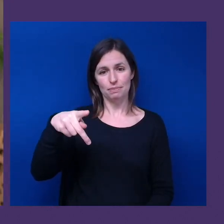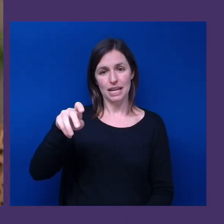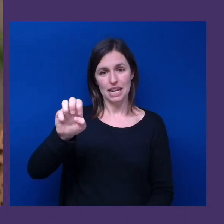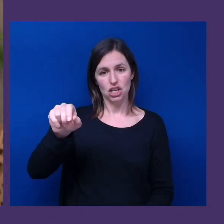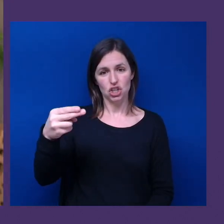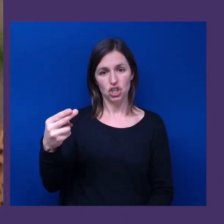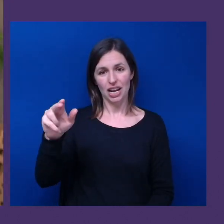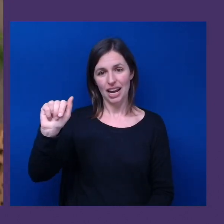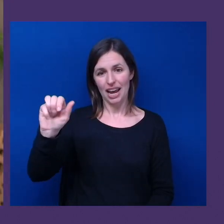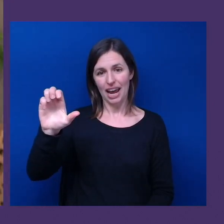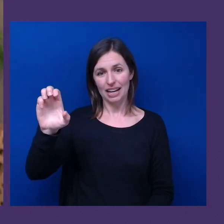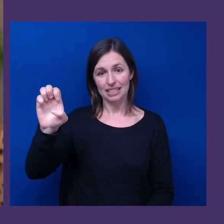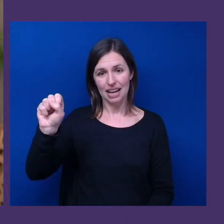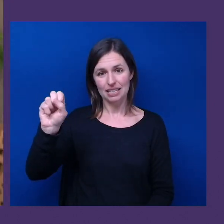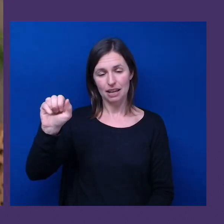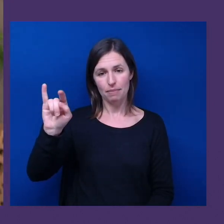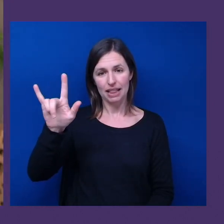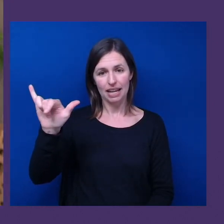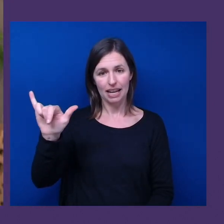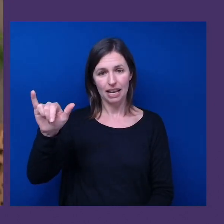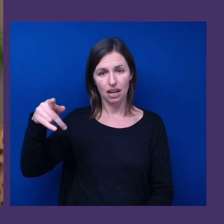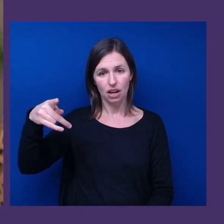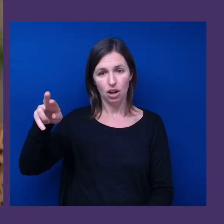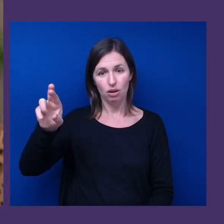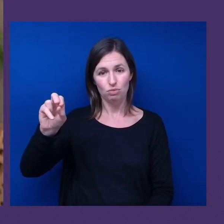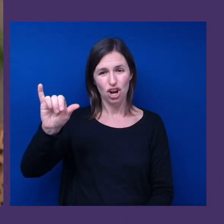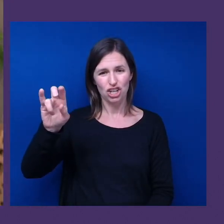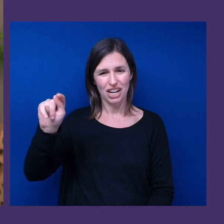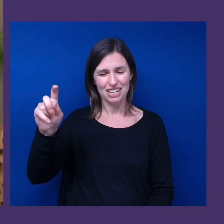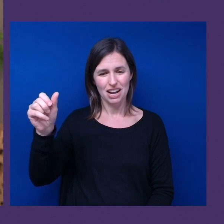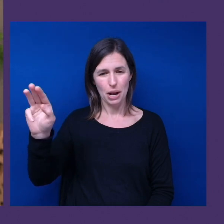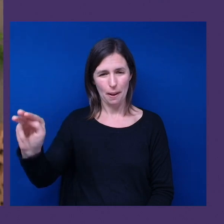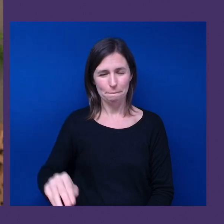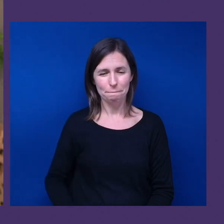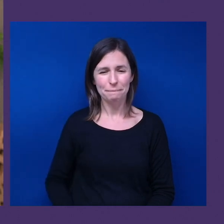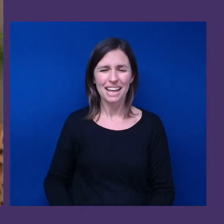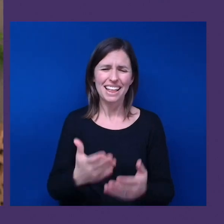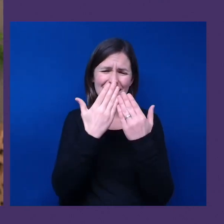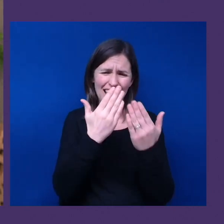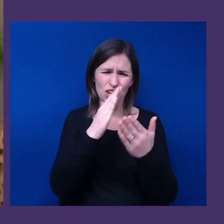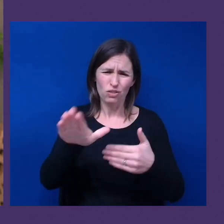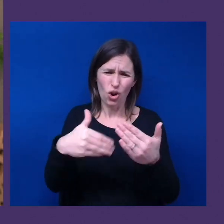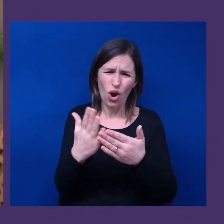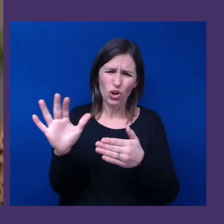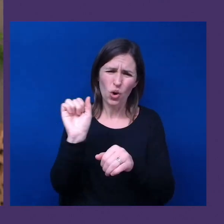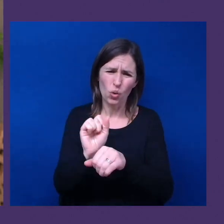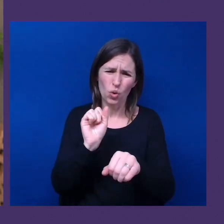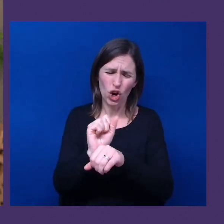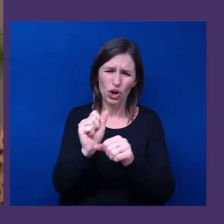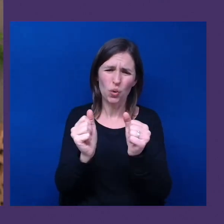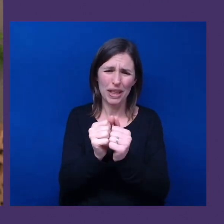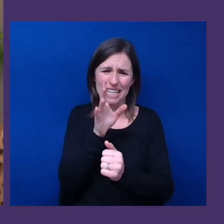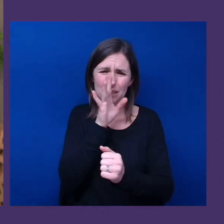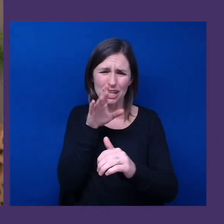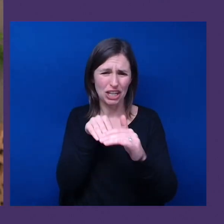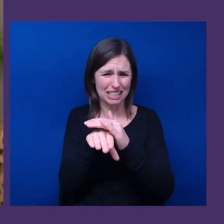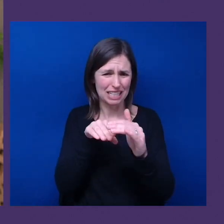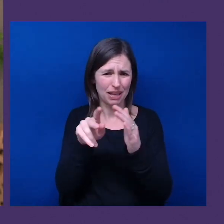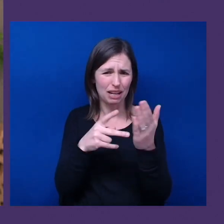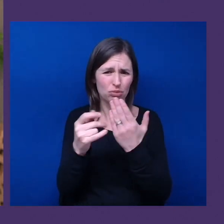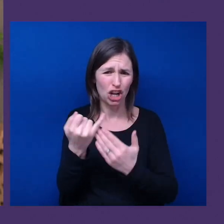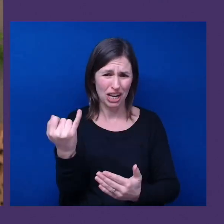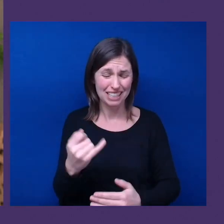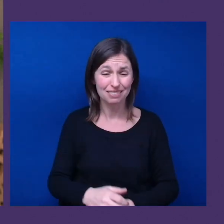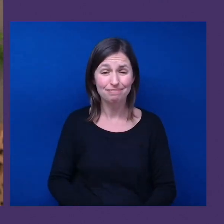Thank you all for your contributions to the Speech Accessibility Project. AI can be used for many different types of